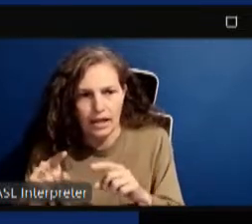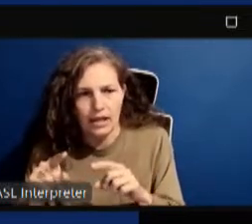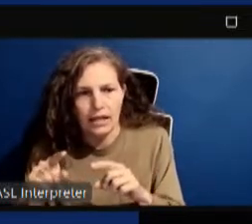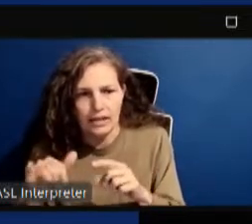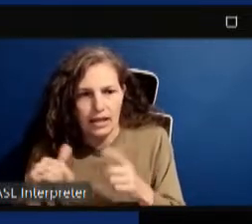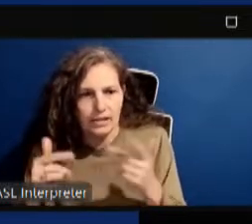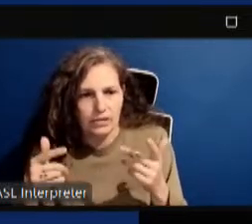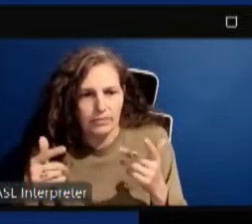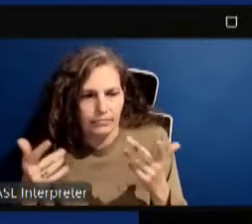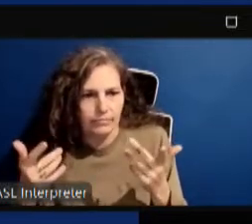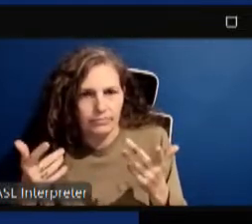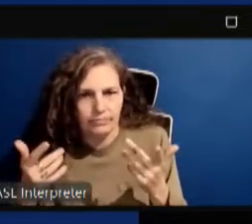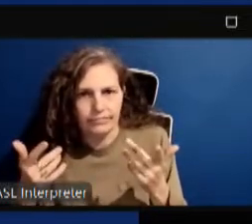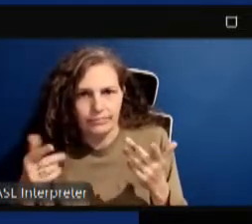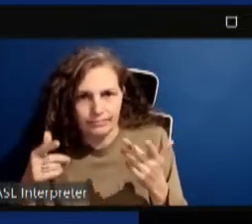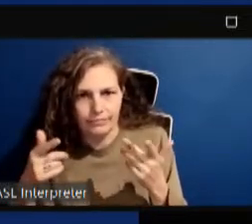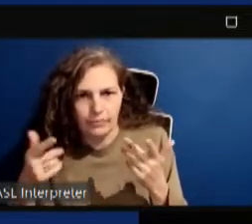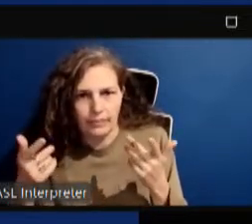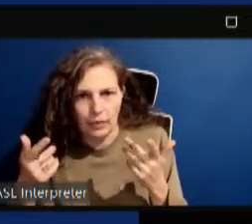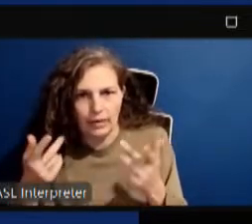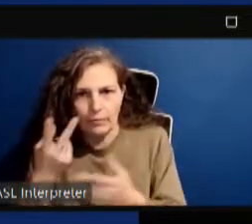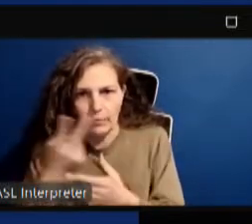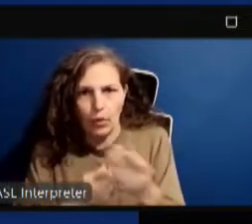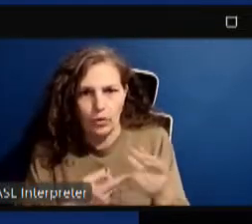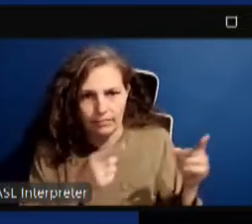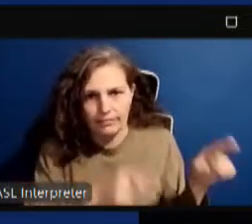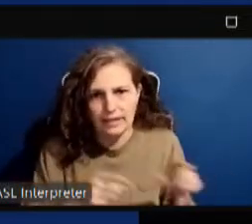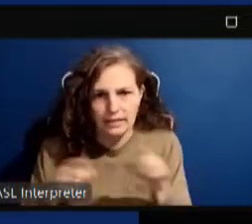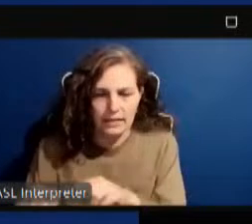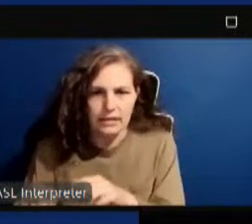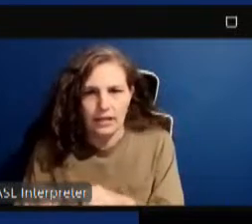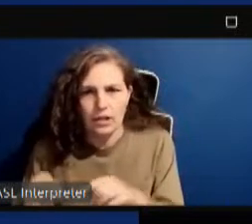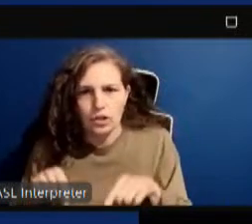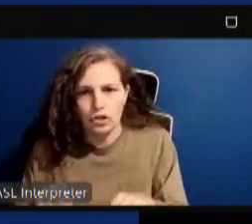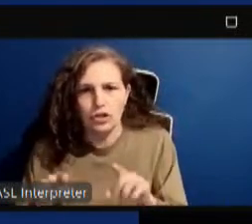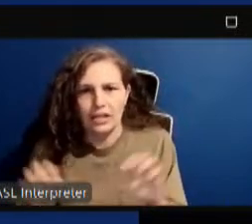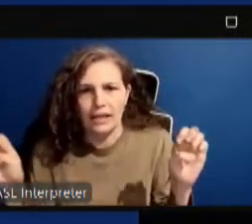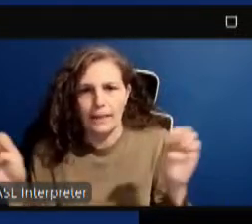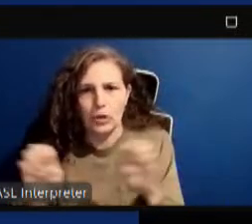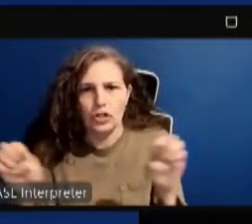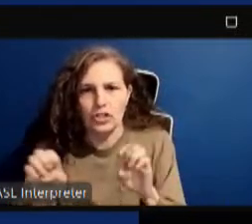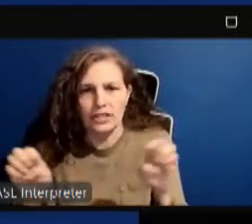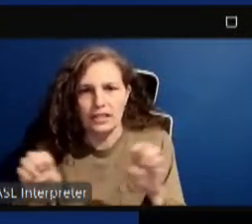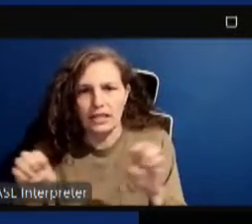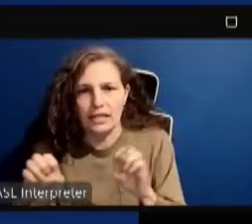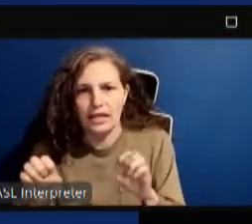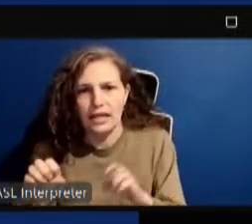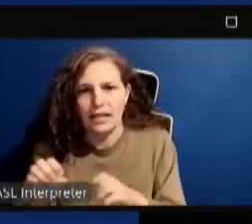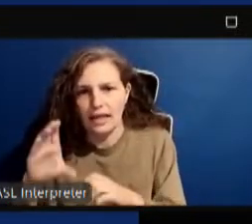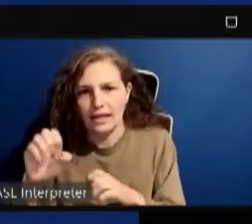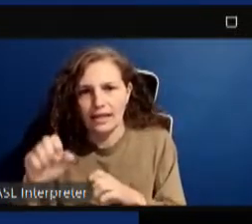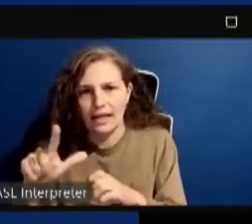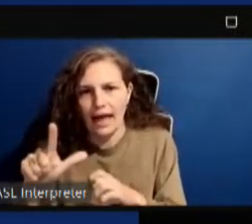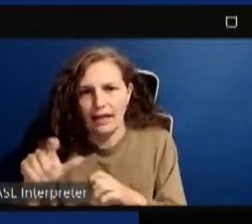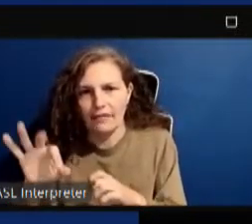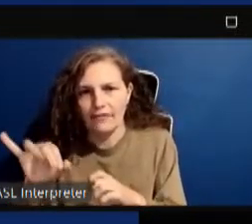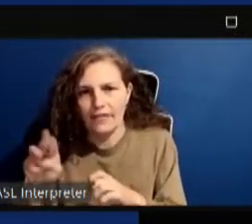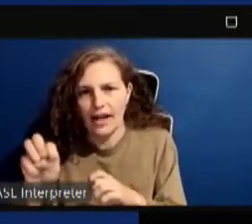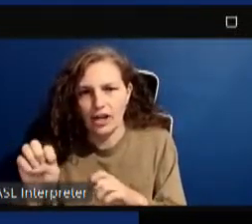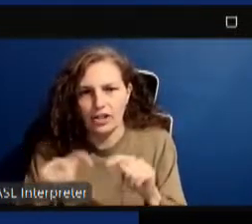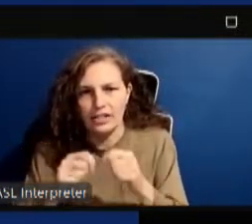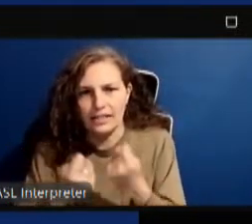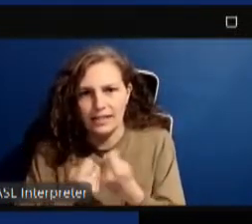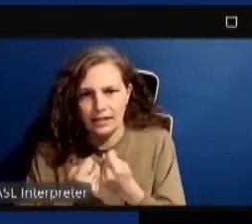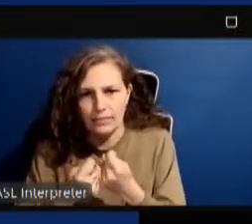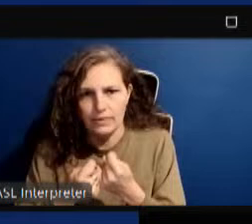were going on. Is during the emergency incident, the CAL FIRE teams that comprised of other fire departments as well, it just solely